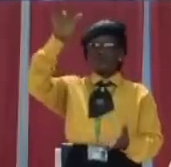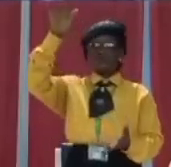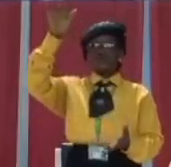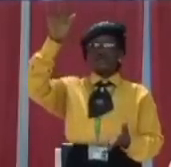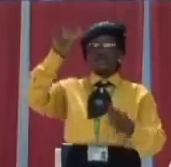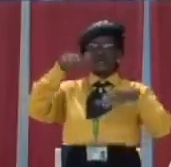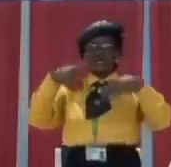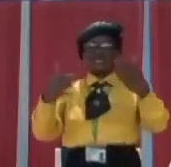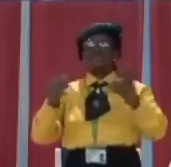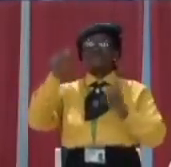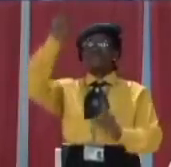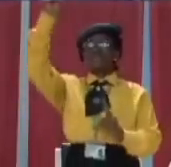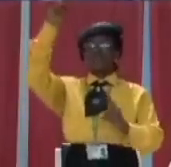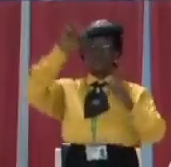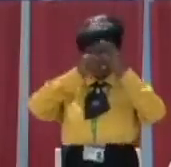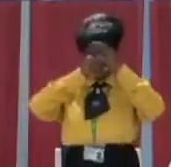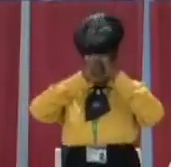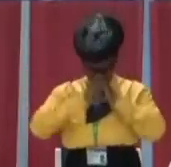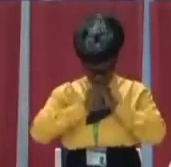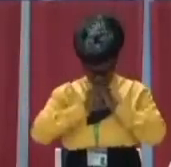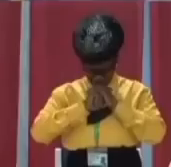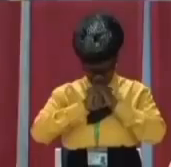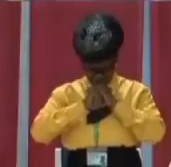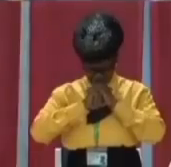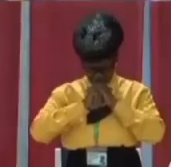Give him adoration.